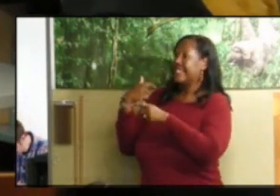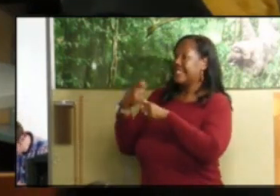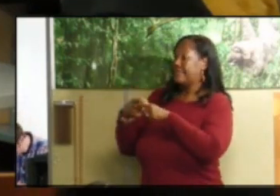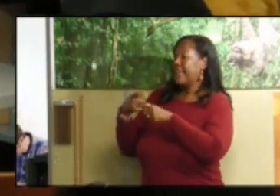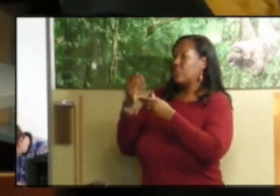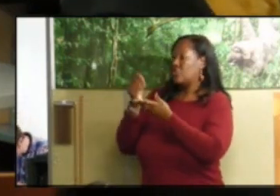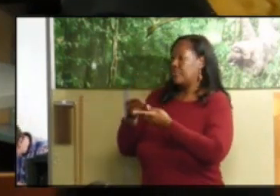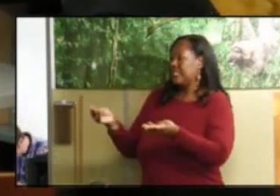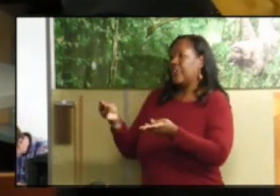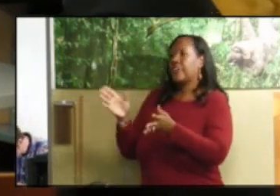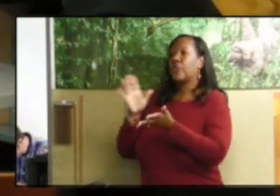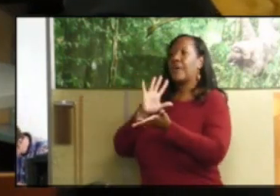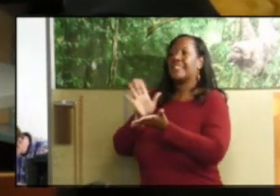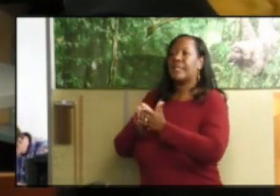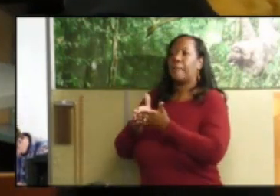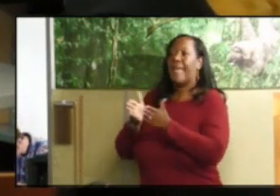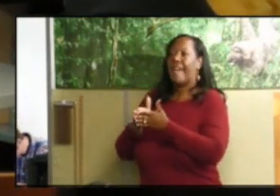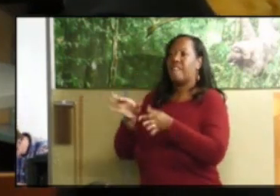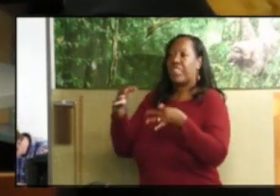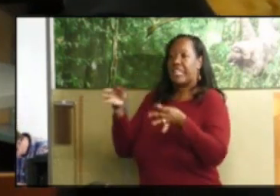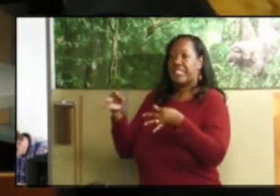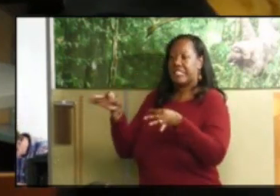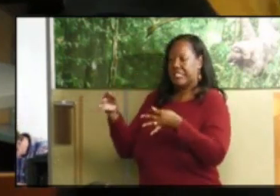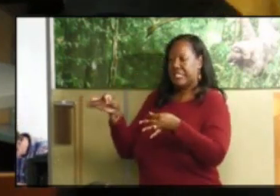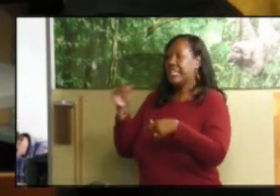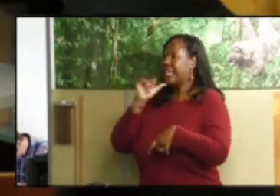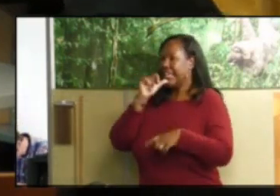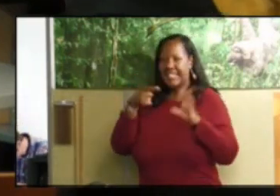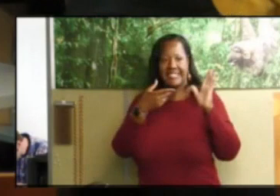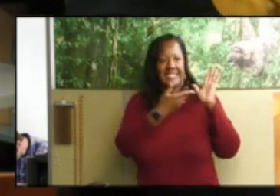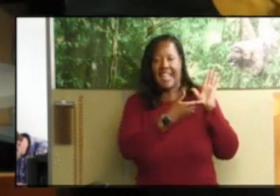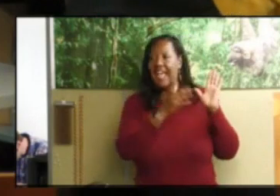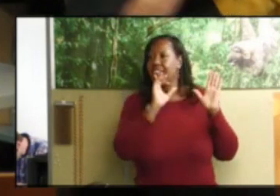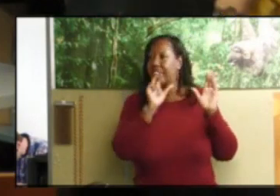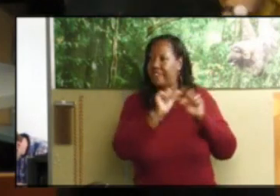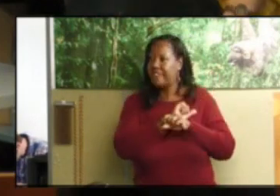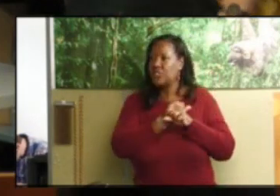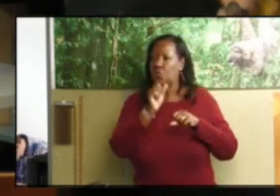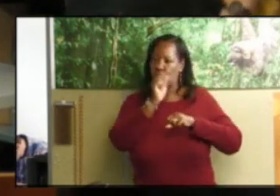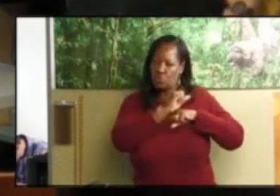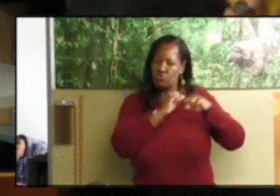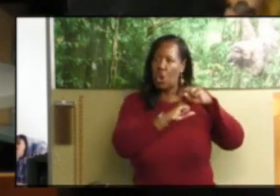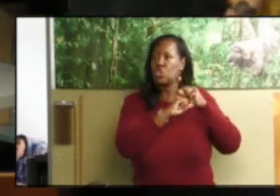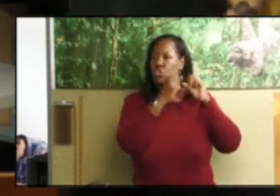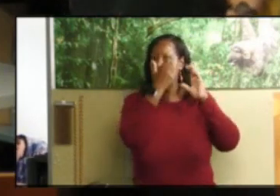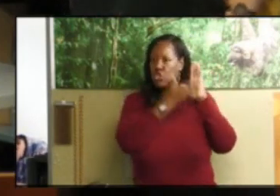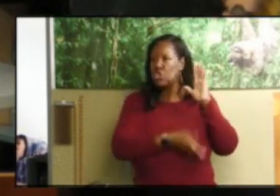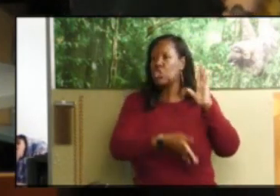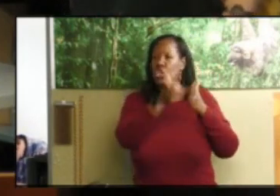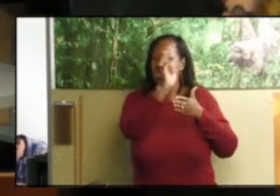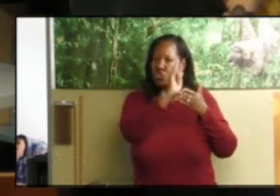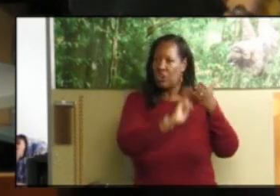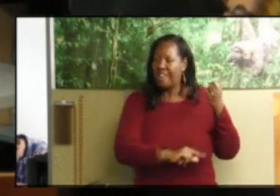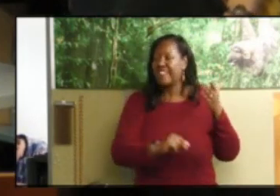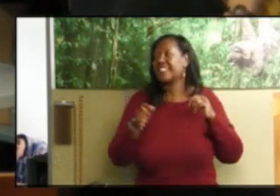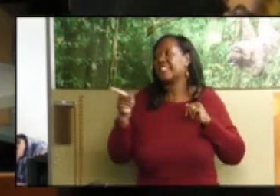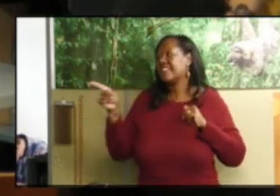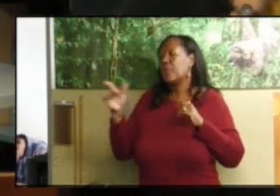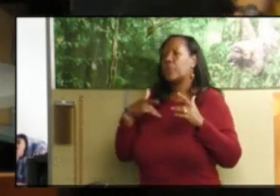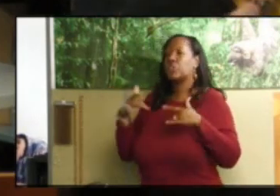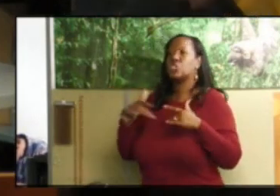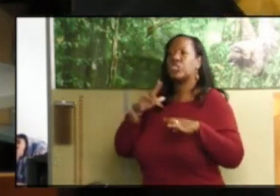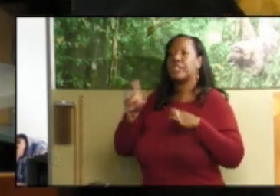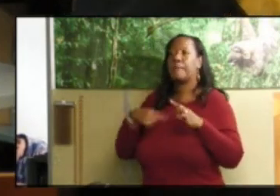as a pamphlet, not within the physical structure, the physical graphics. There was a lot of concern about